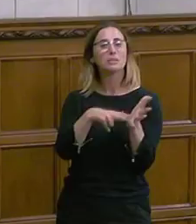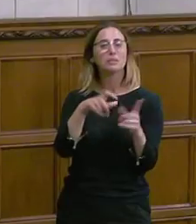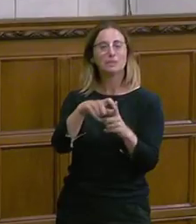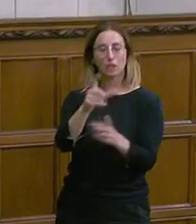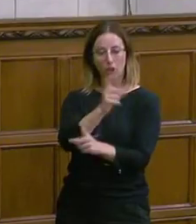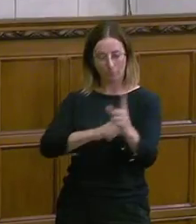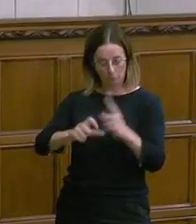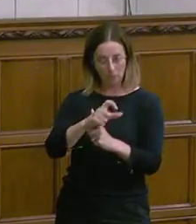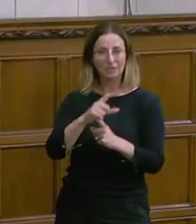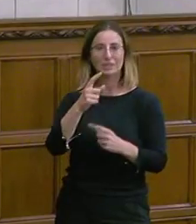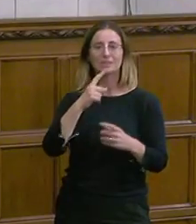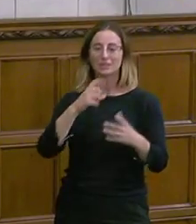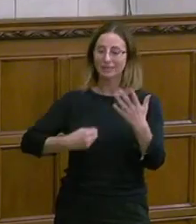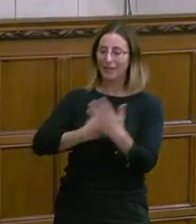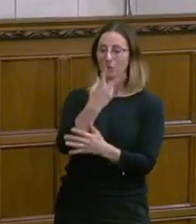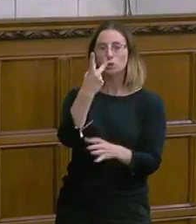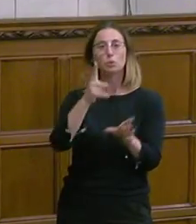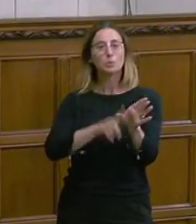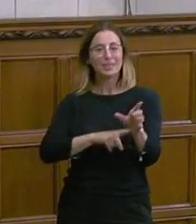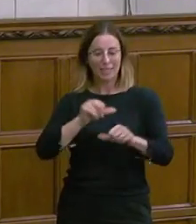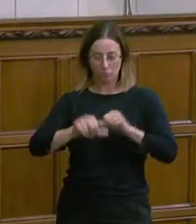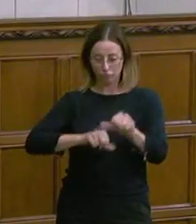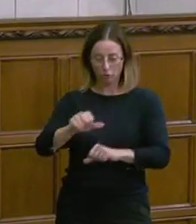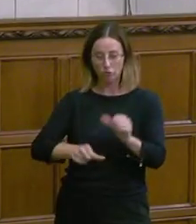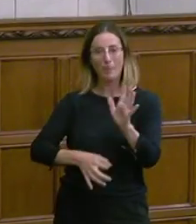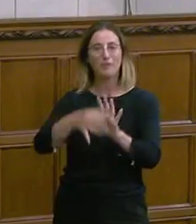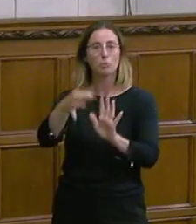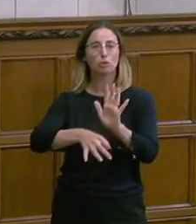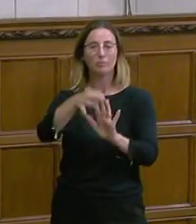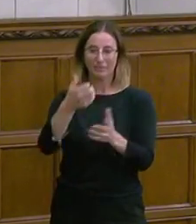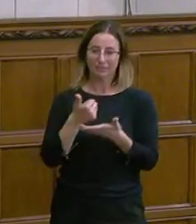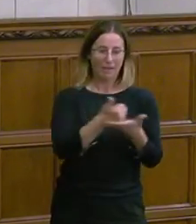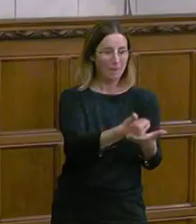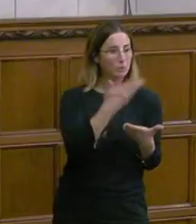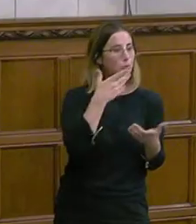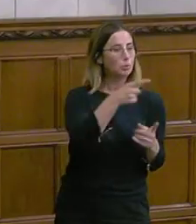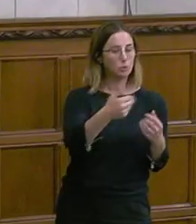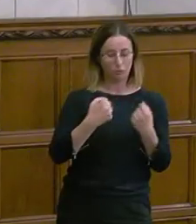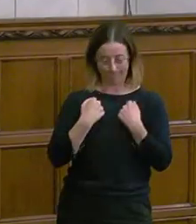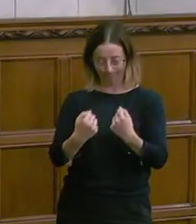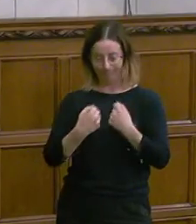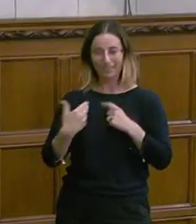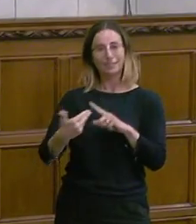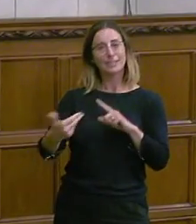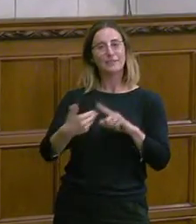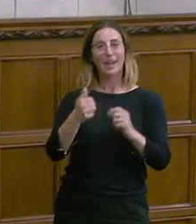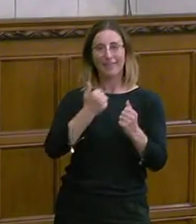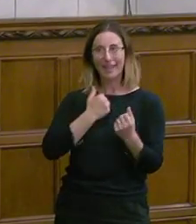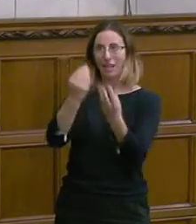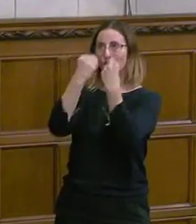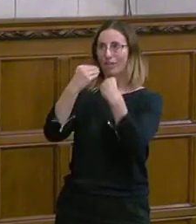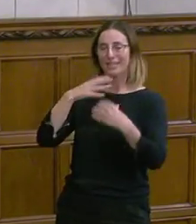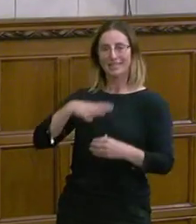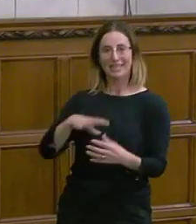help embed SEND into school improvements and help schools identify and meet their training needs in relation to SEND. This will, of